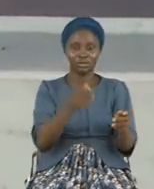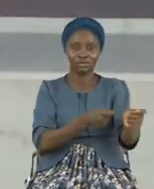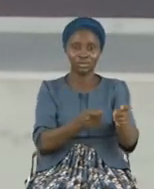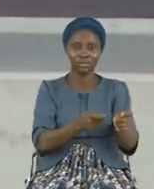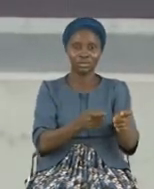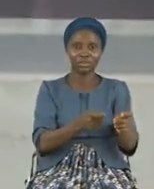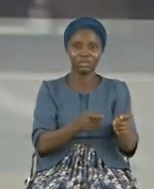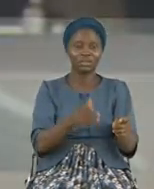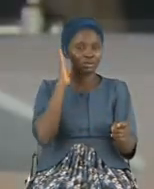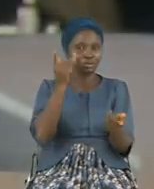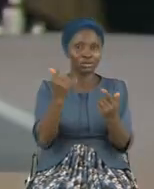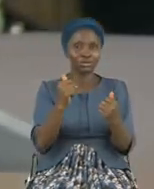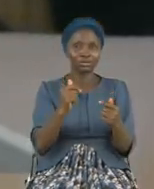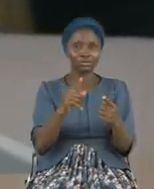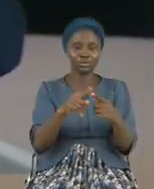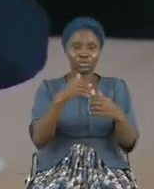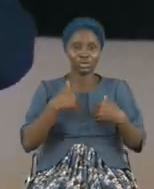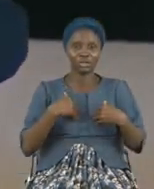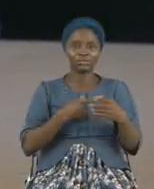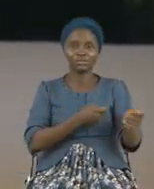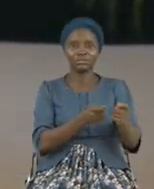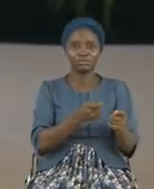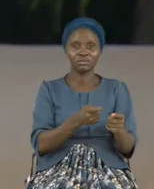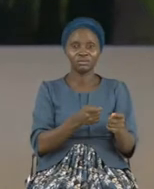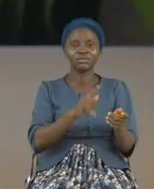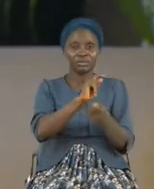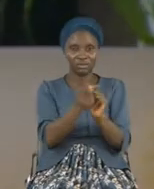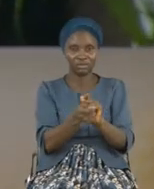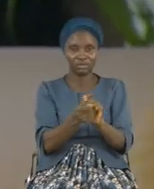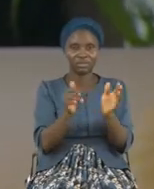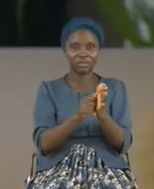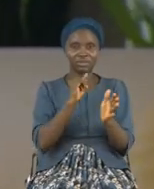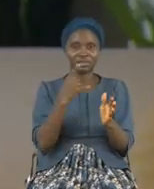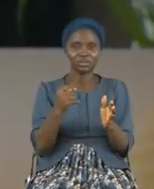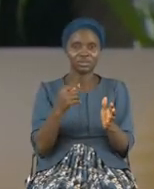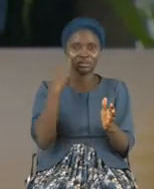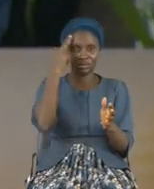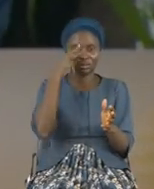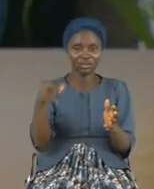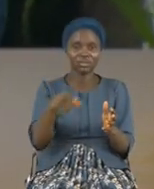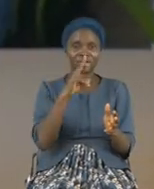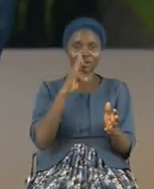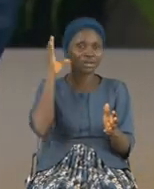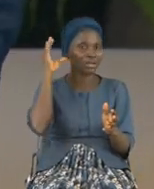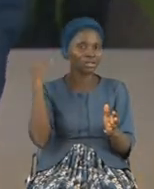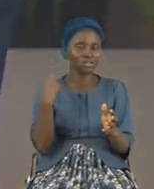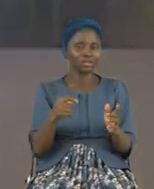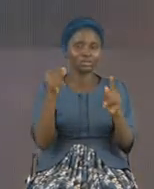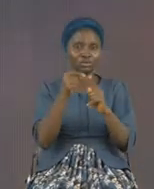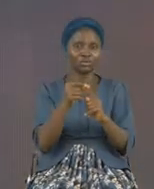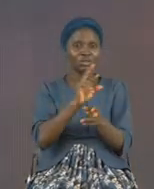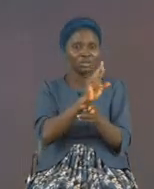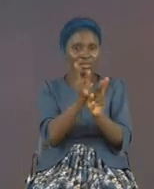That's the reason for declaring the word. Repent, repent ye therefore, and